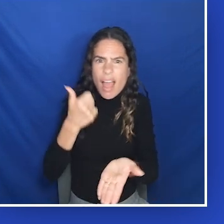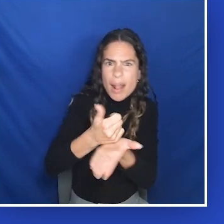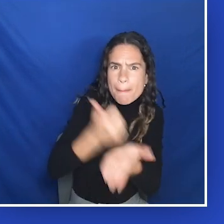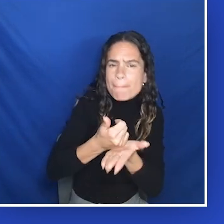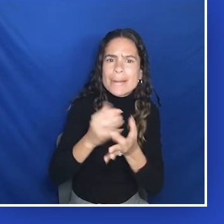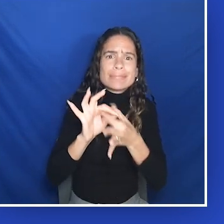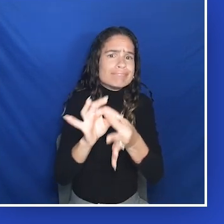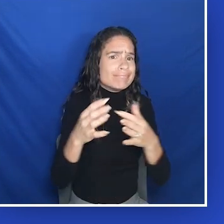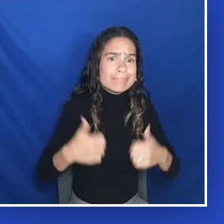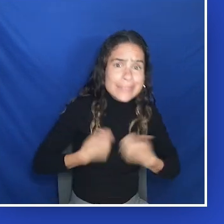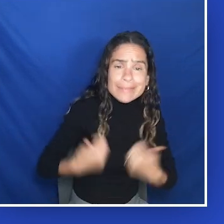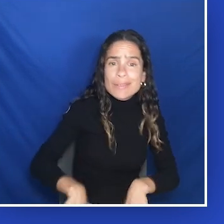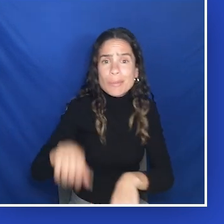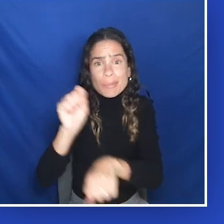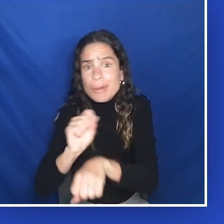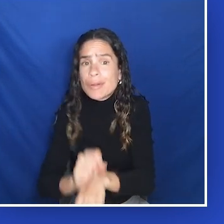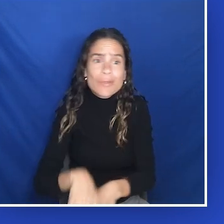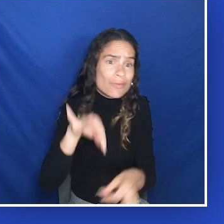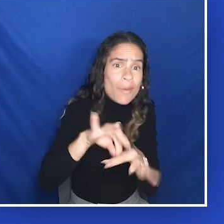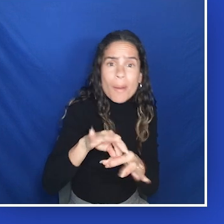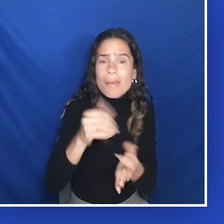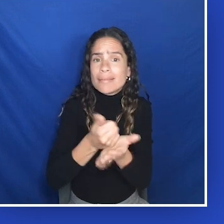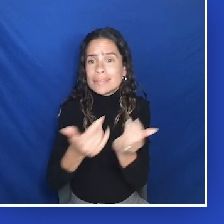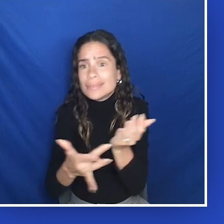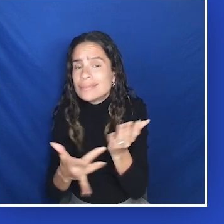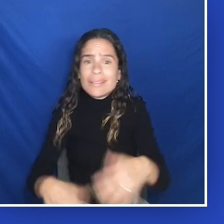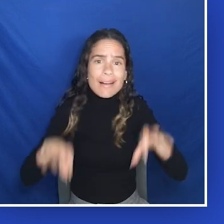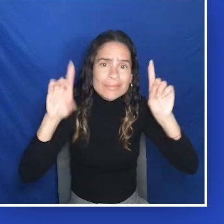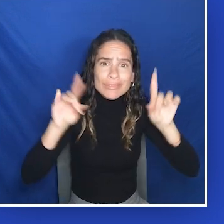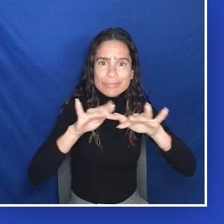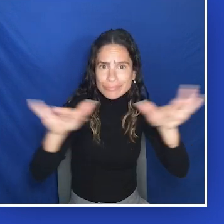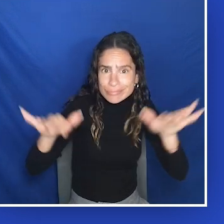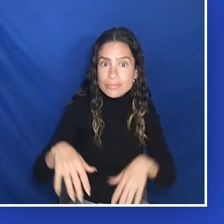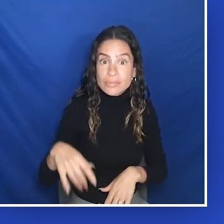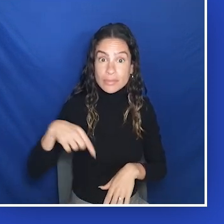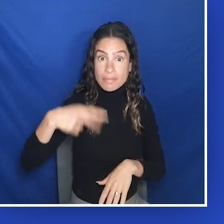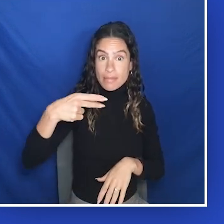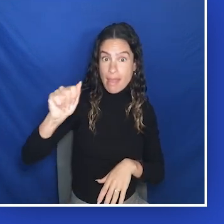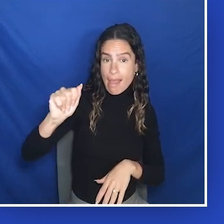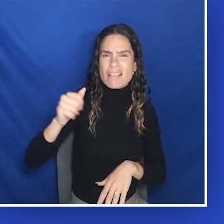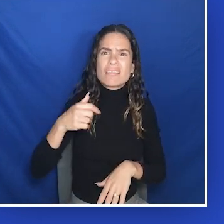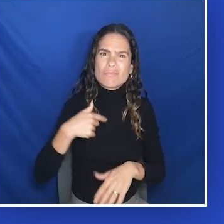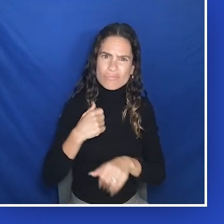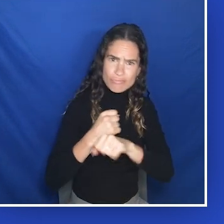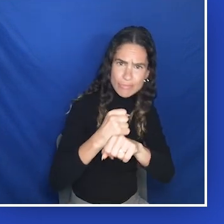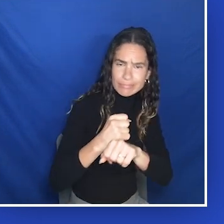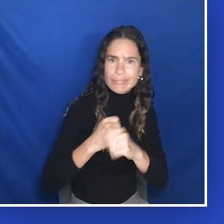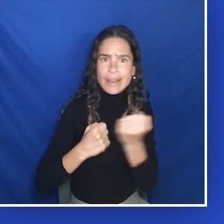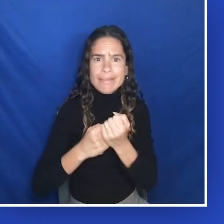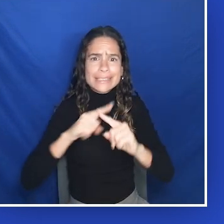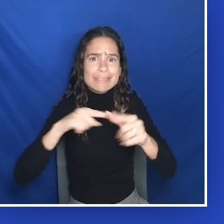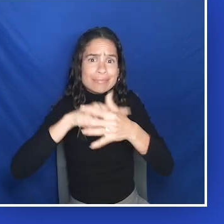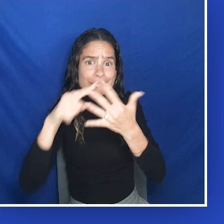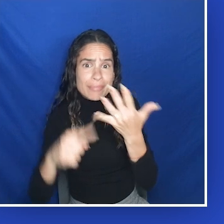with community living, employment, voting, assistive technology, education, and more. We protect and advocate in different